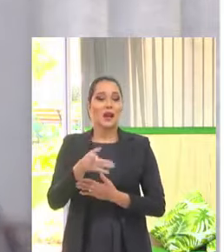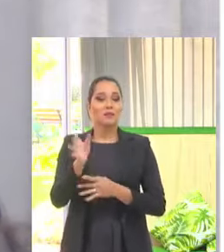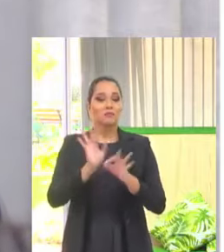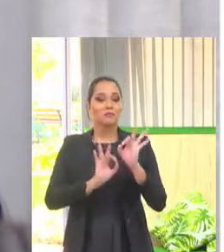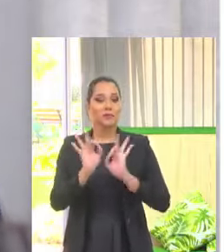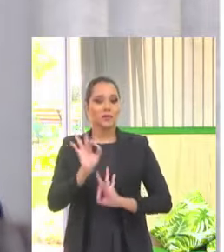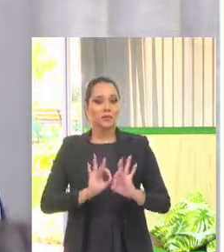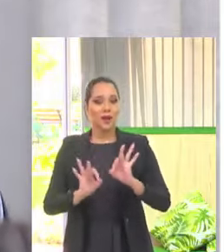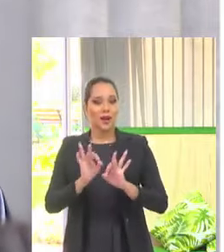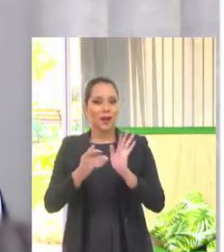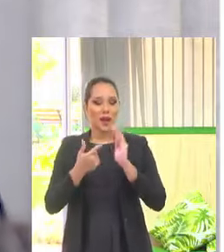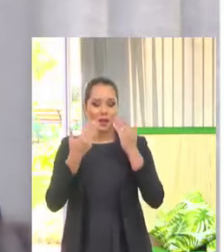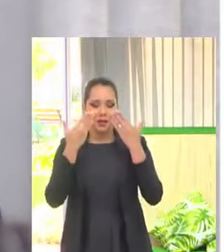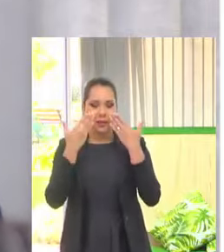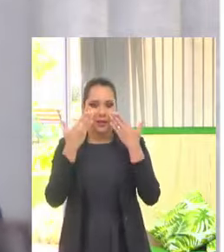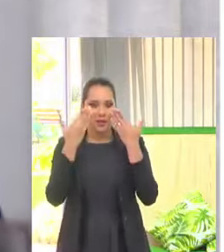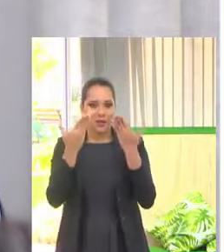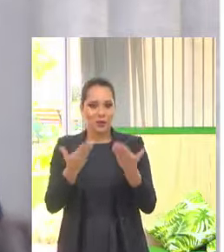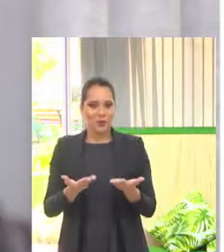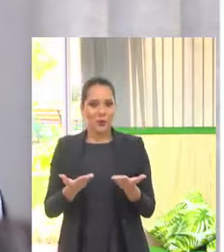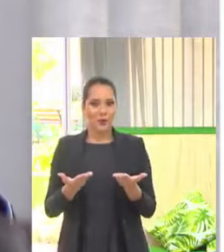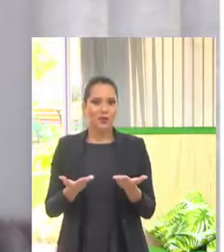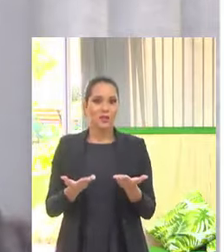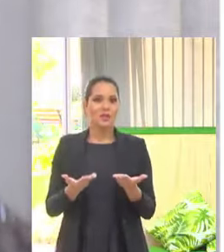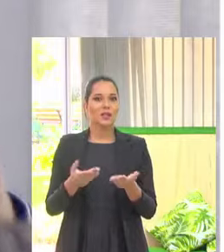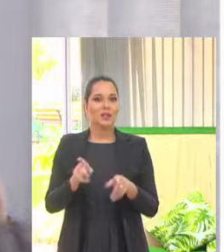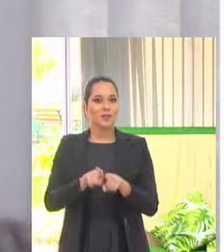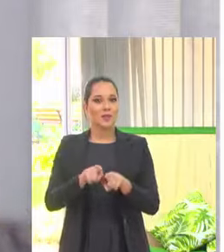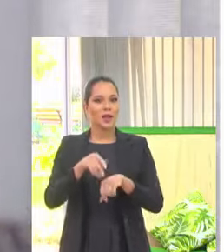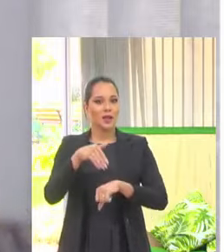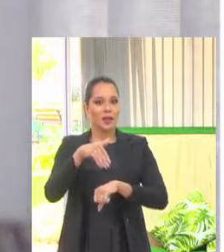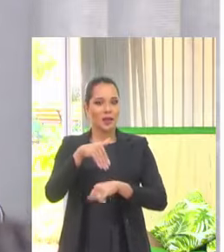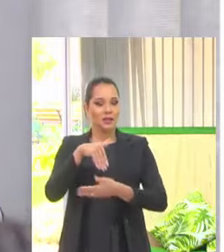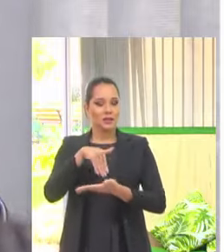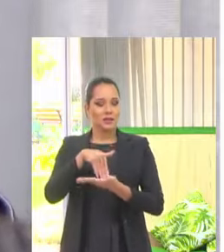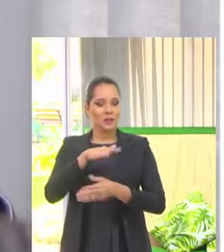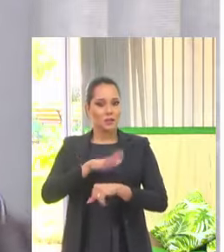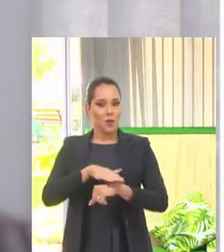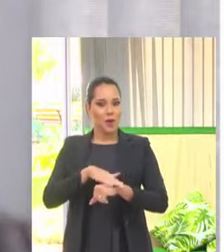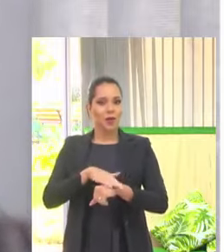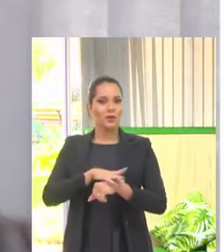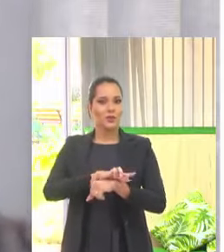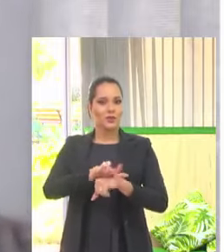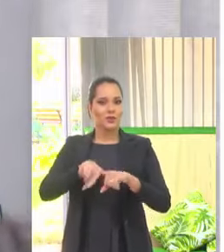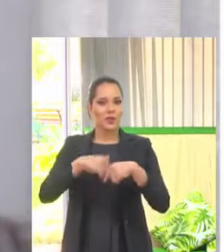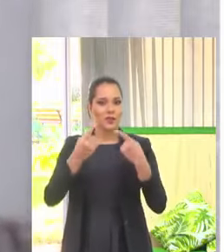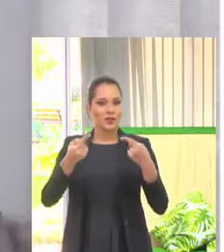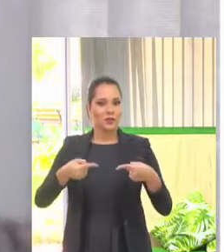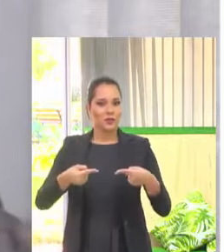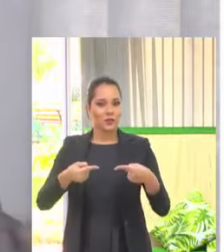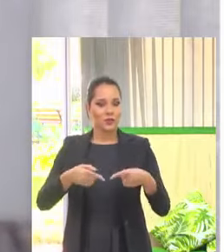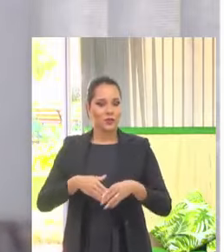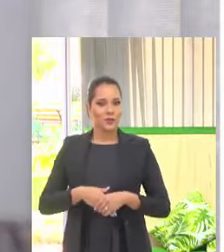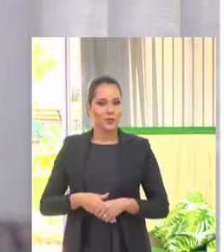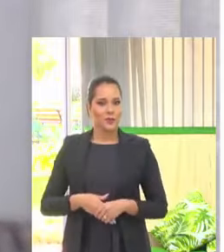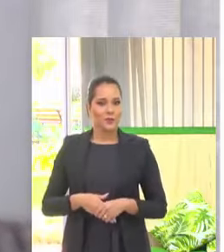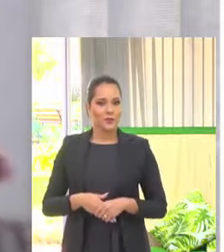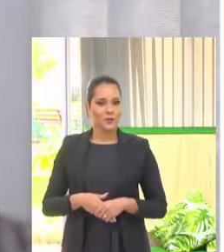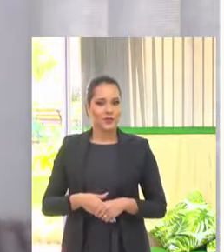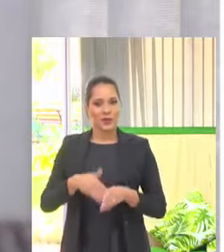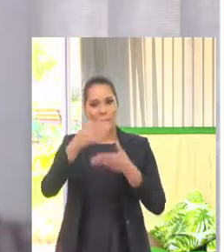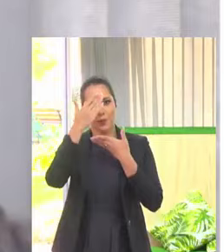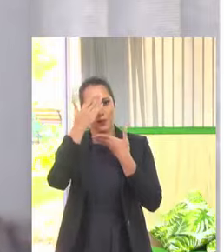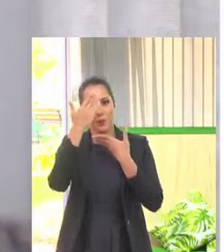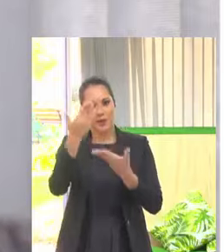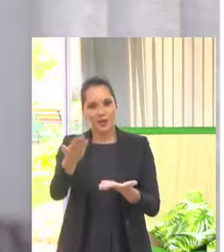on that moment, on that challenge, and on that group of great opportunities we have before us. Thank you so much,